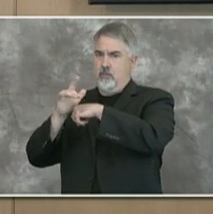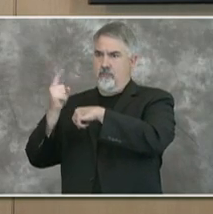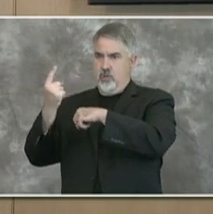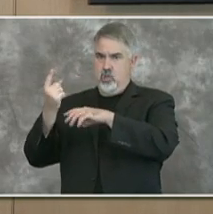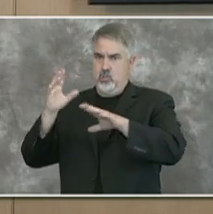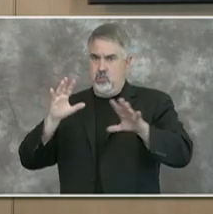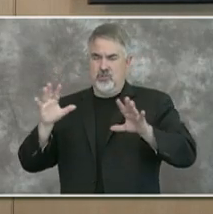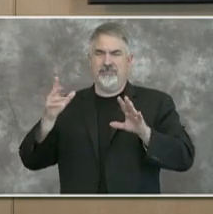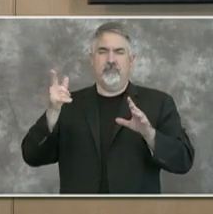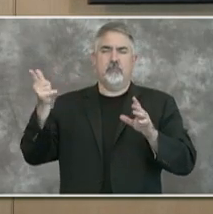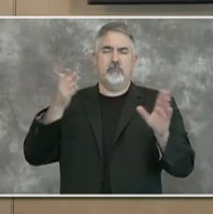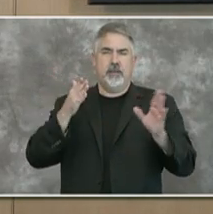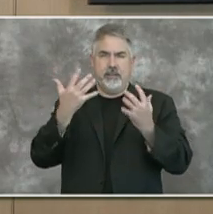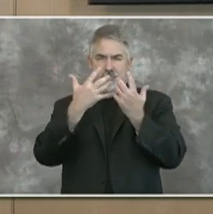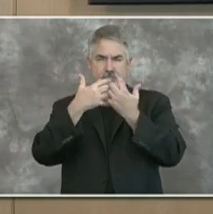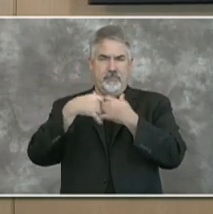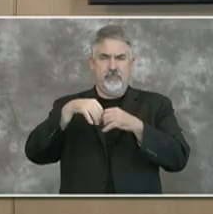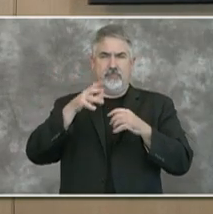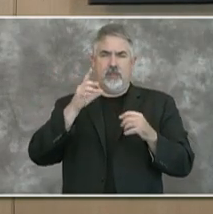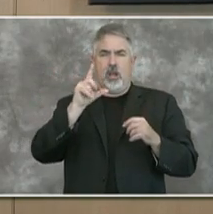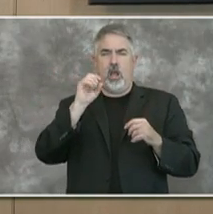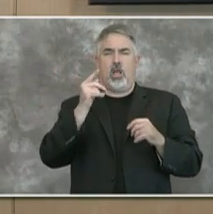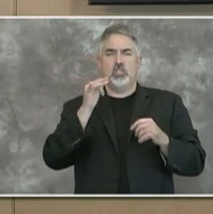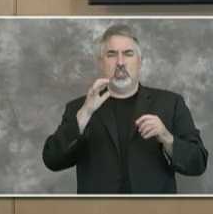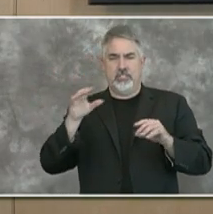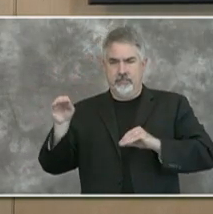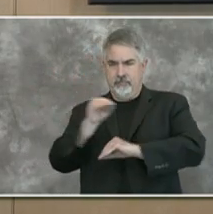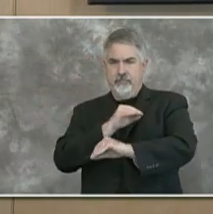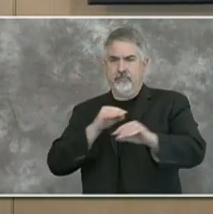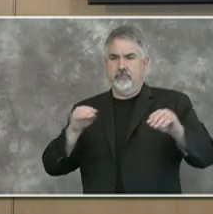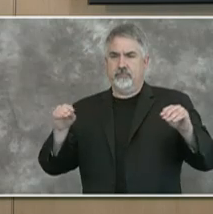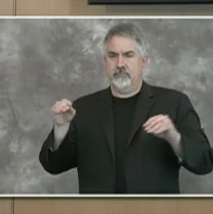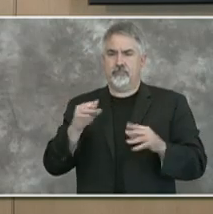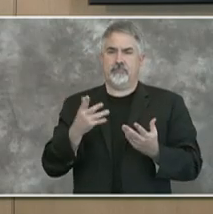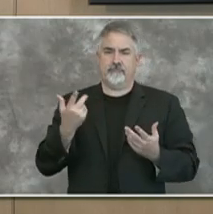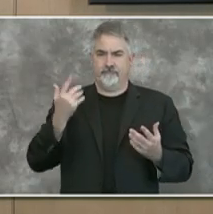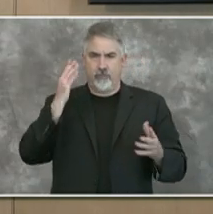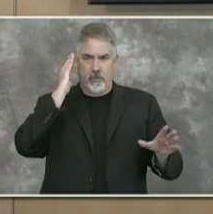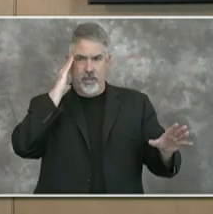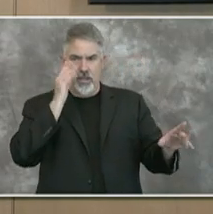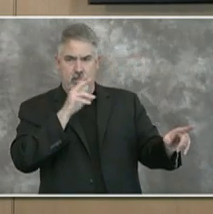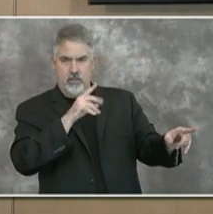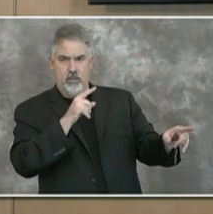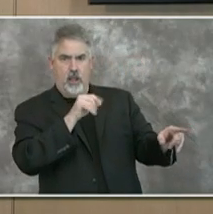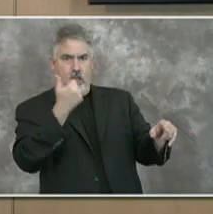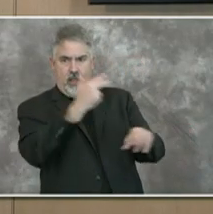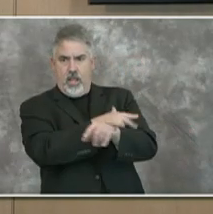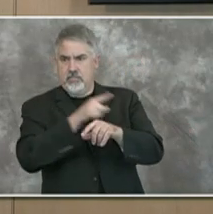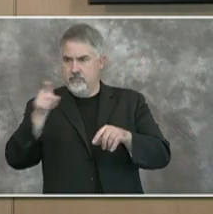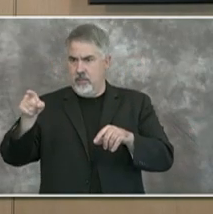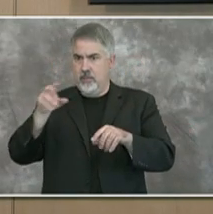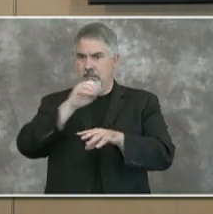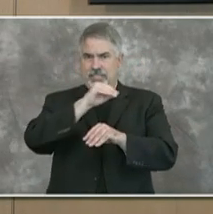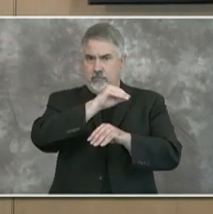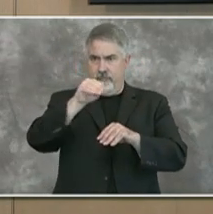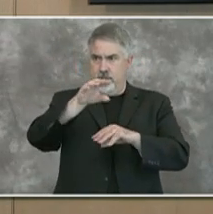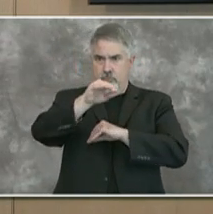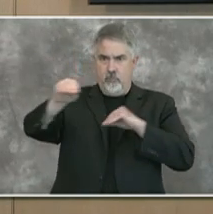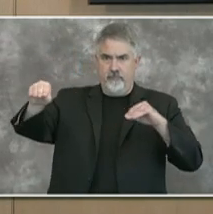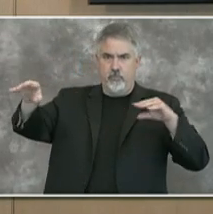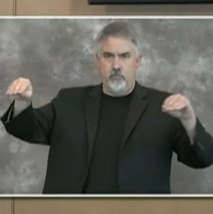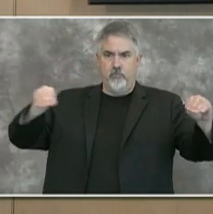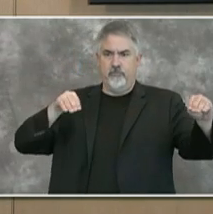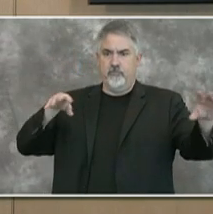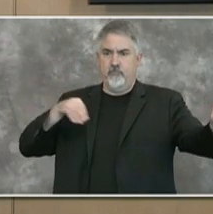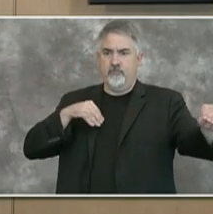We've talked about the dorm room at UCSD as an alternate care center. We can get people out of hospitals and into there. And so we're going to continue to